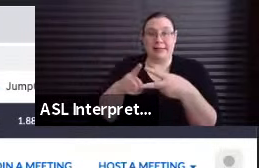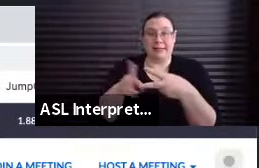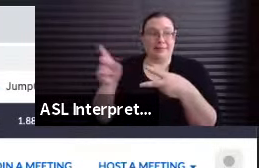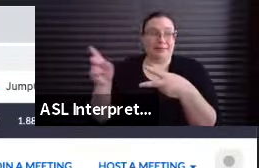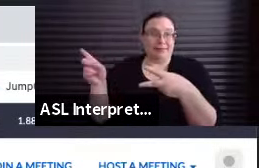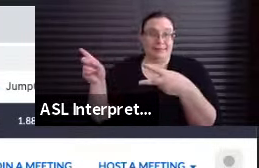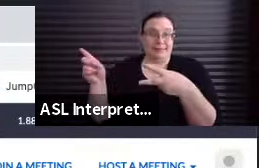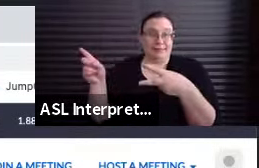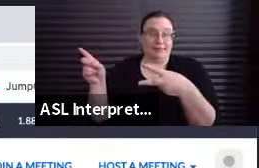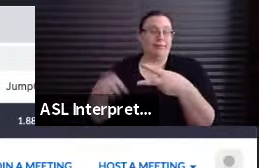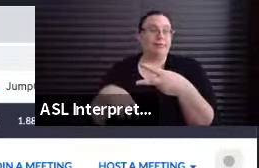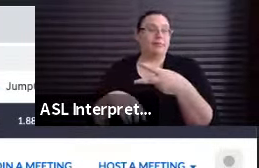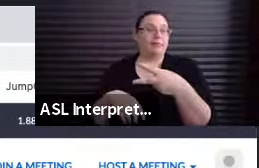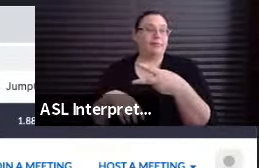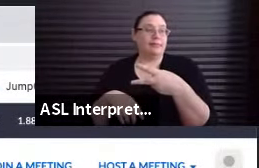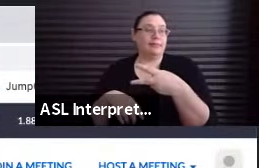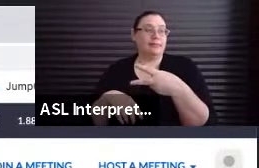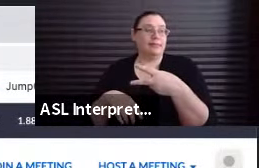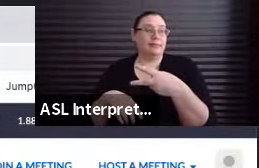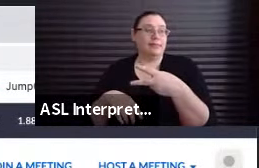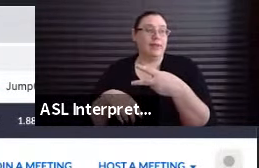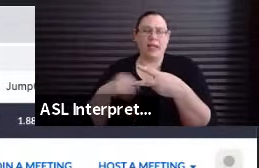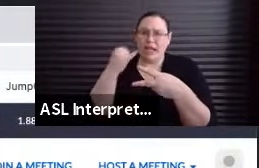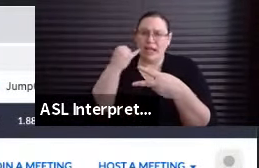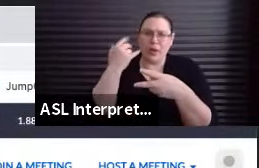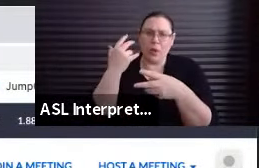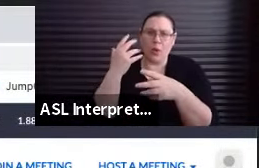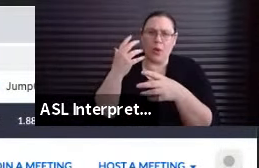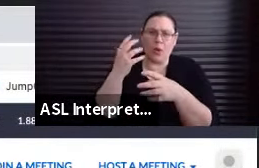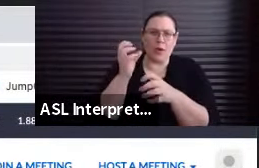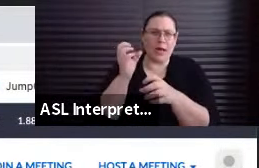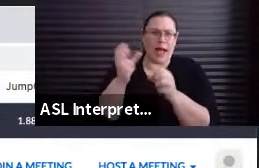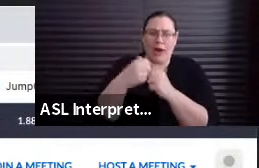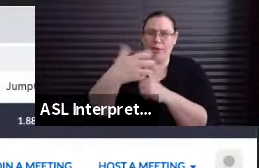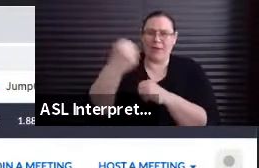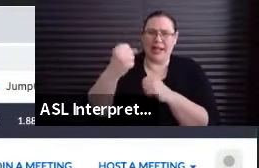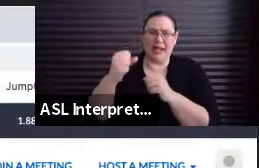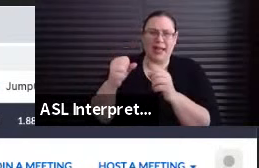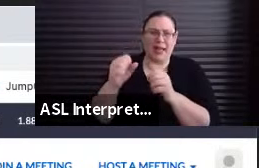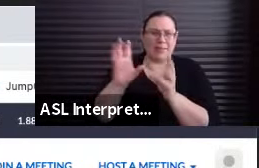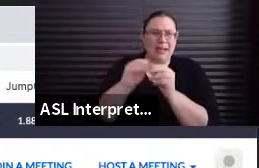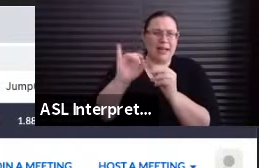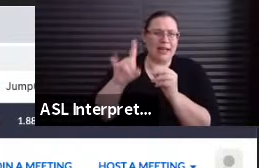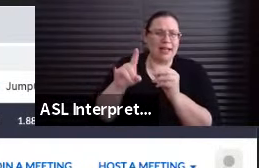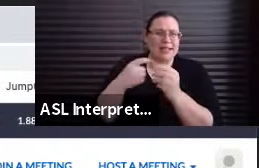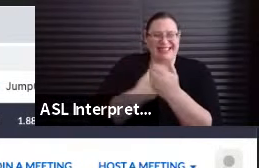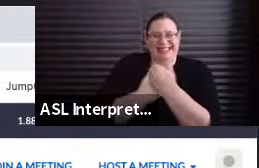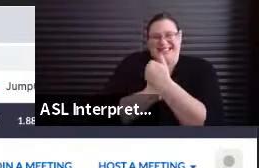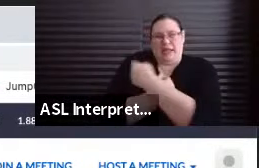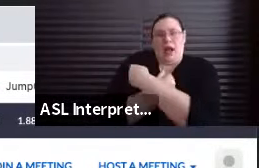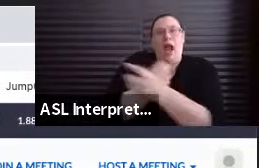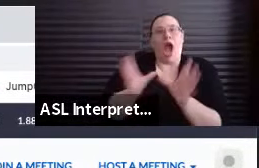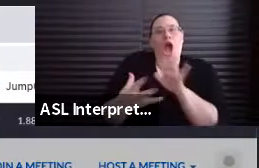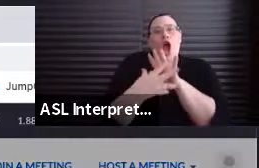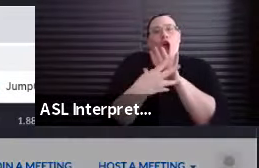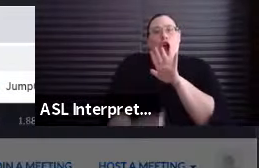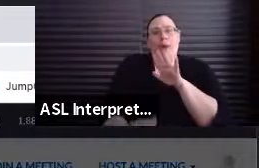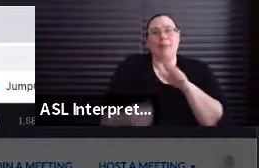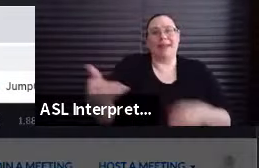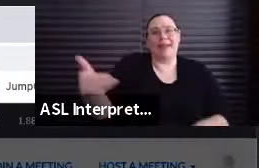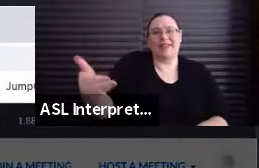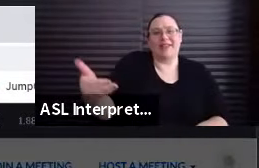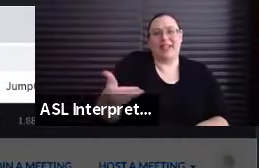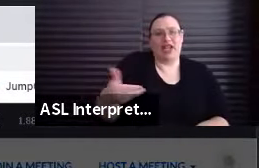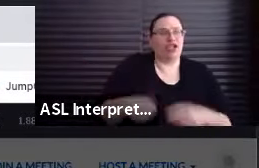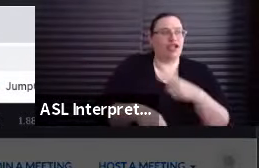So to grab the meeting ID, they make it really easy for you. If I click on over here, this copy invitation button, I can click on